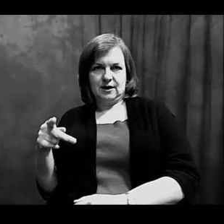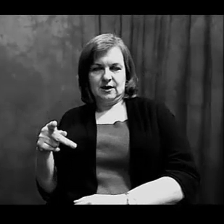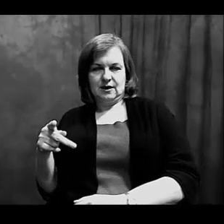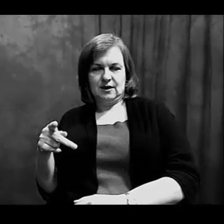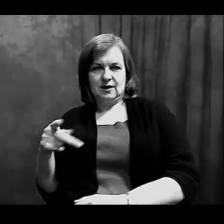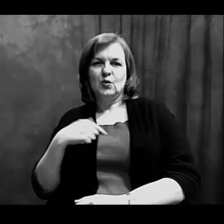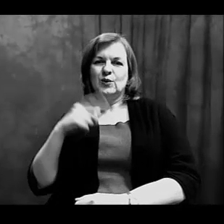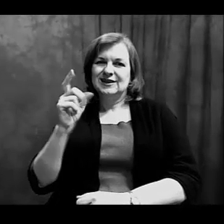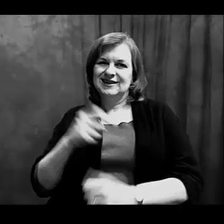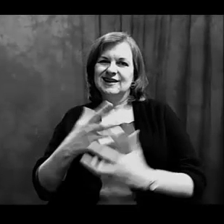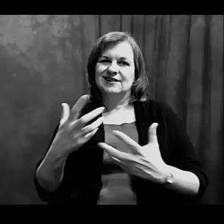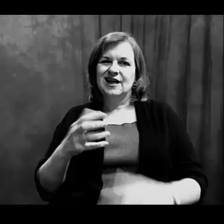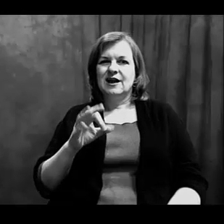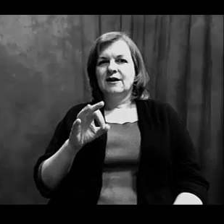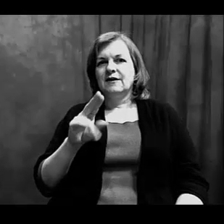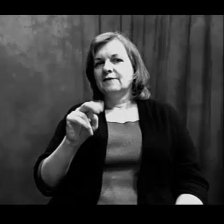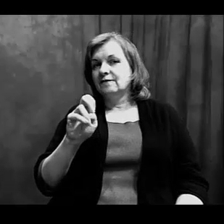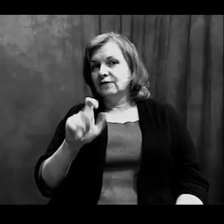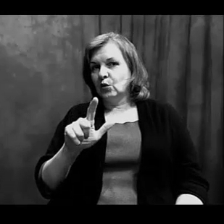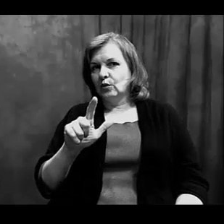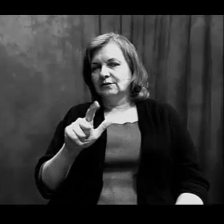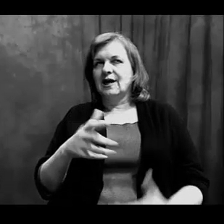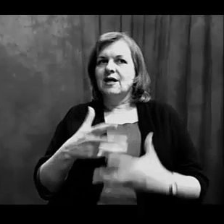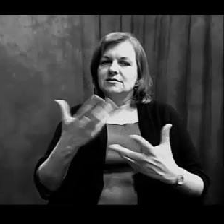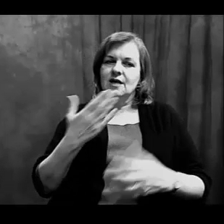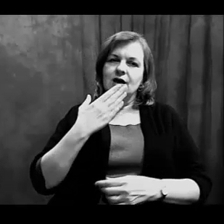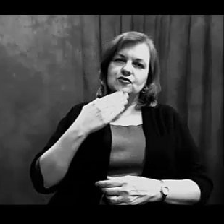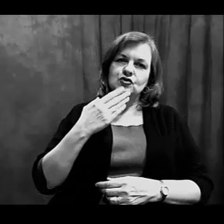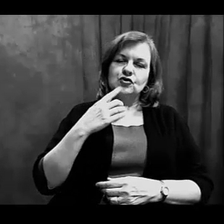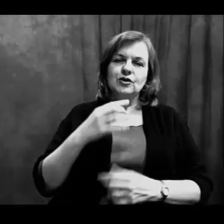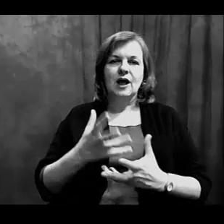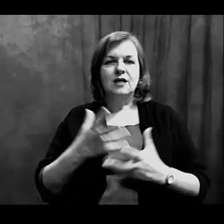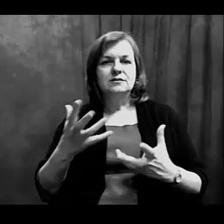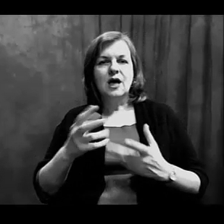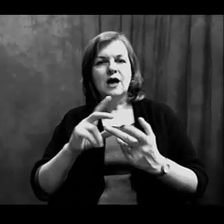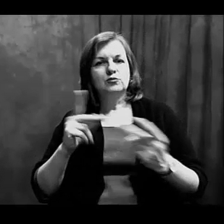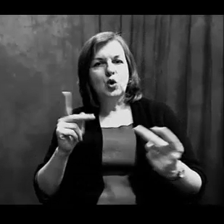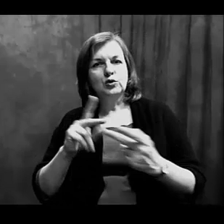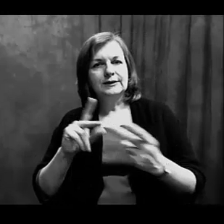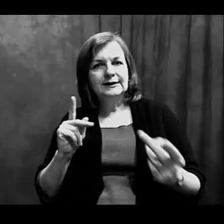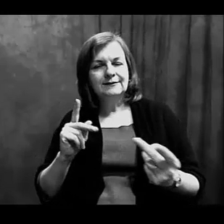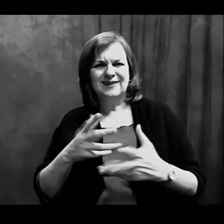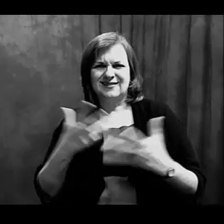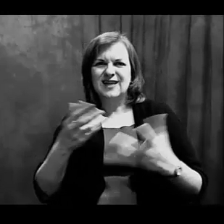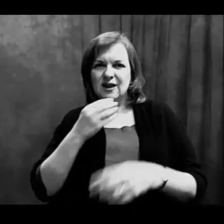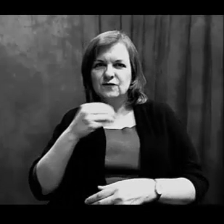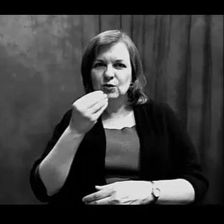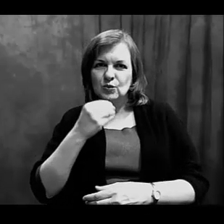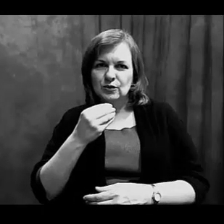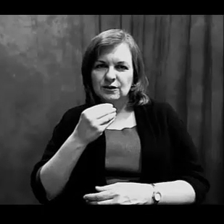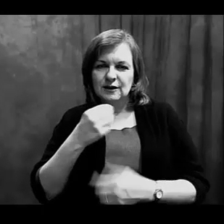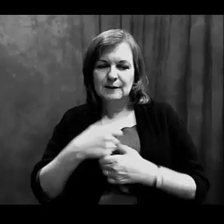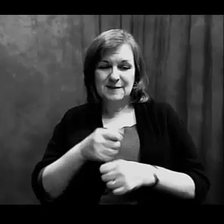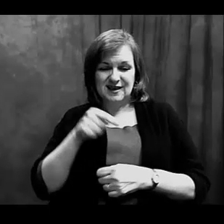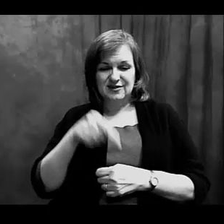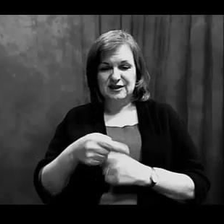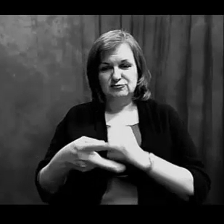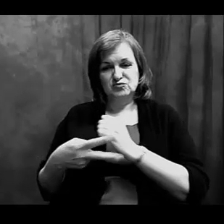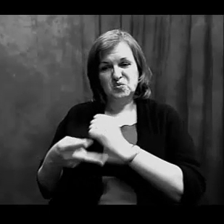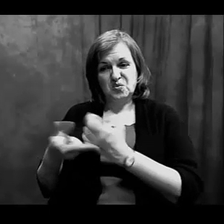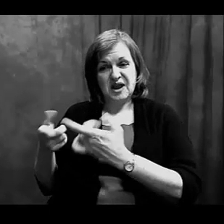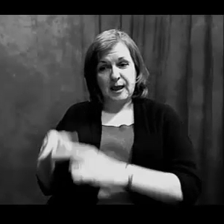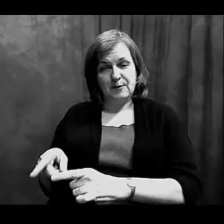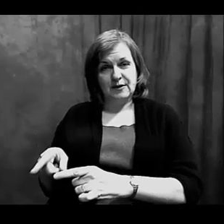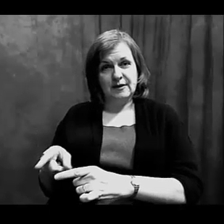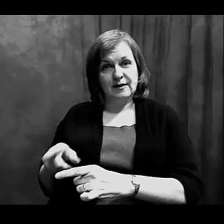ATP. We're going to need a lot of fuel, a lot of sugar, a lot of proteins, a lot of food